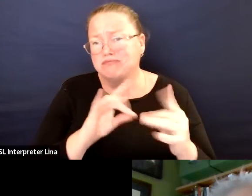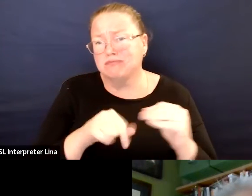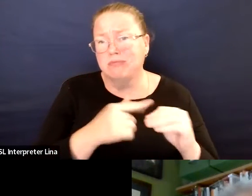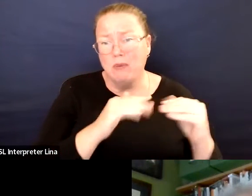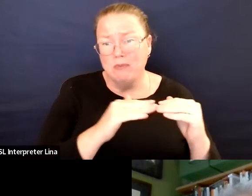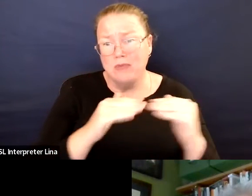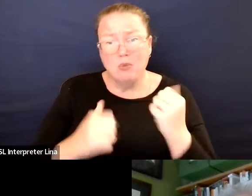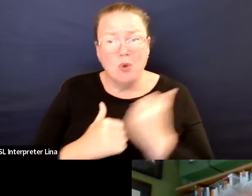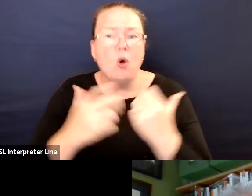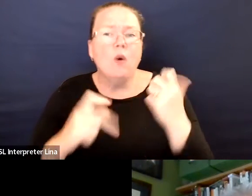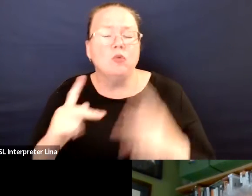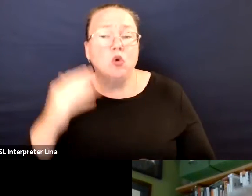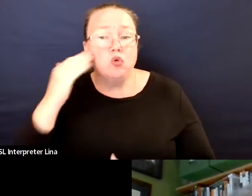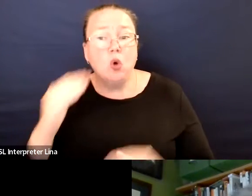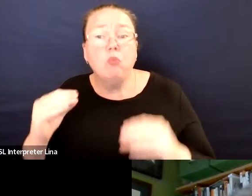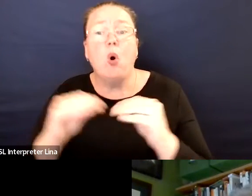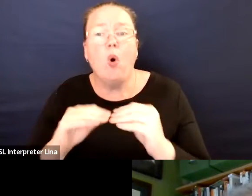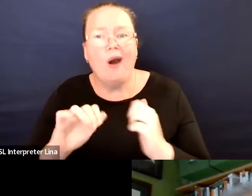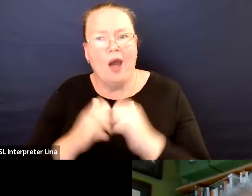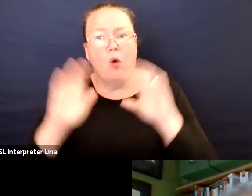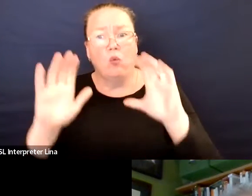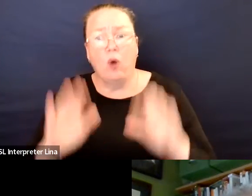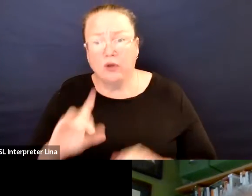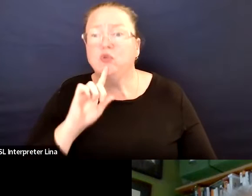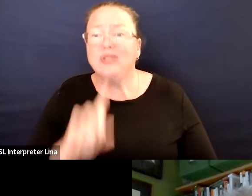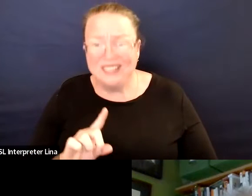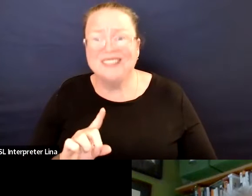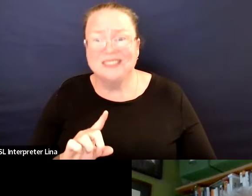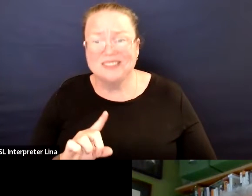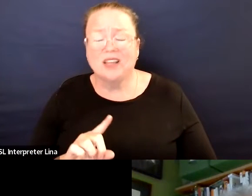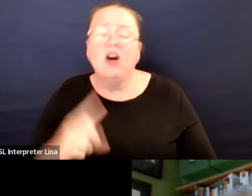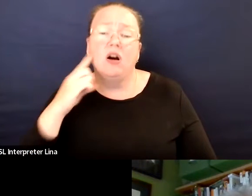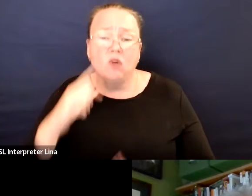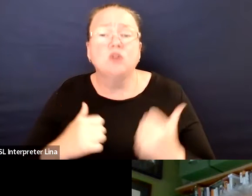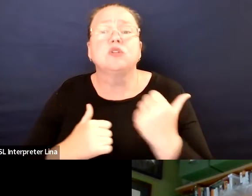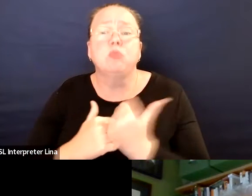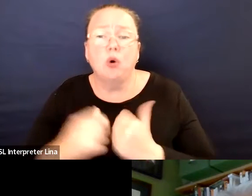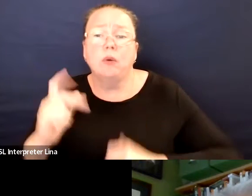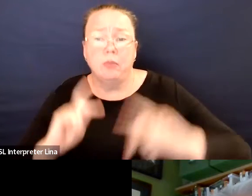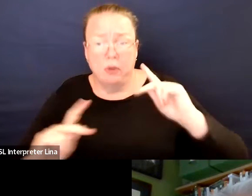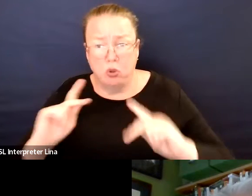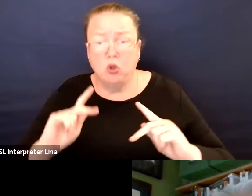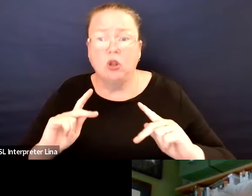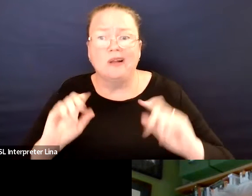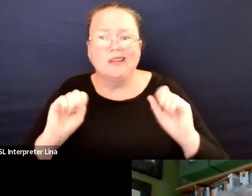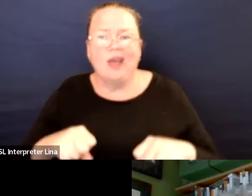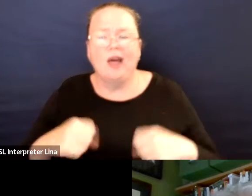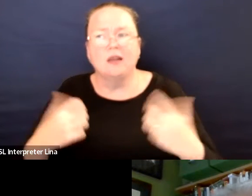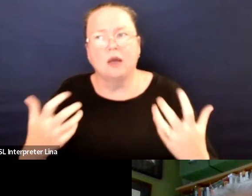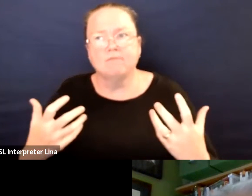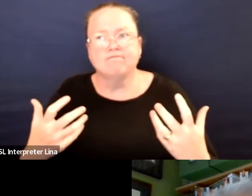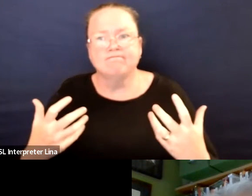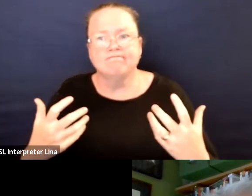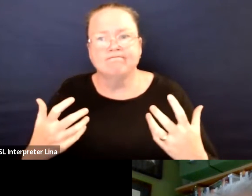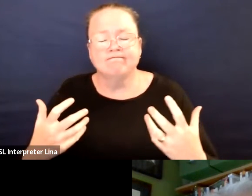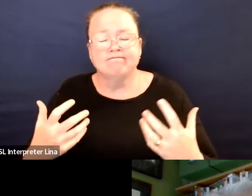to understand more about just how marvelous it is for supporting people to gain